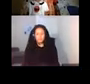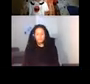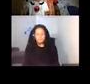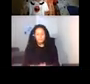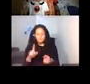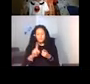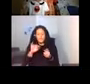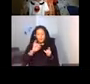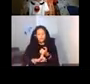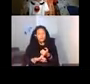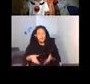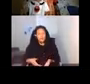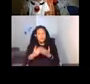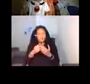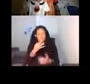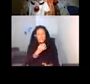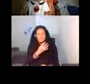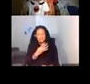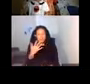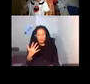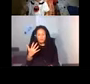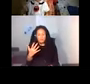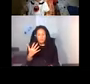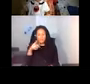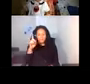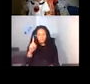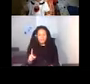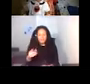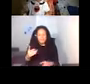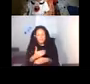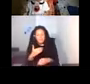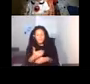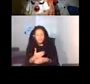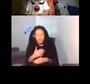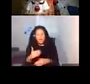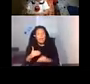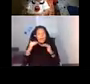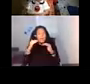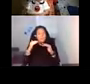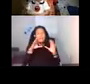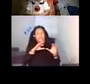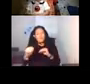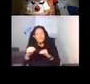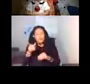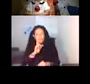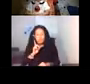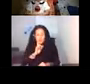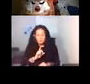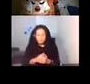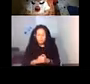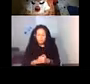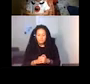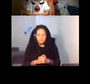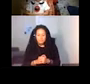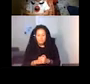Eleanor Sidgwick, born 1845, physicist and activist for the higher education of women,